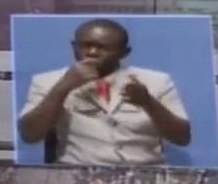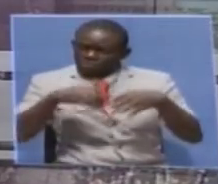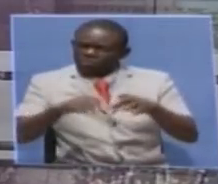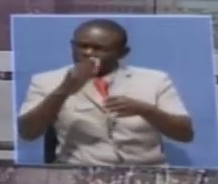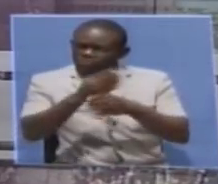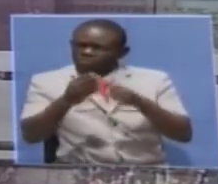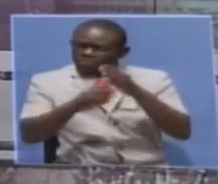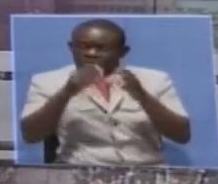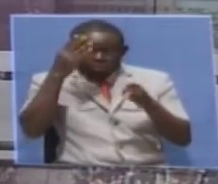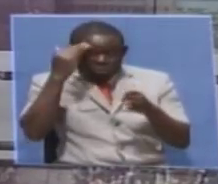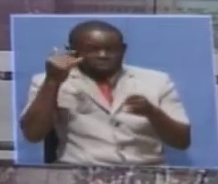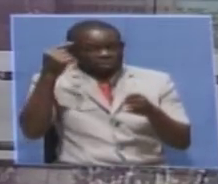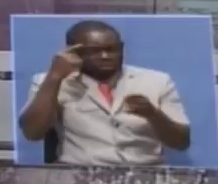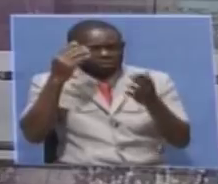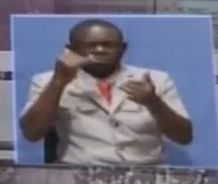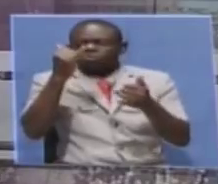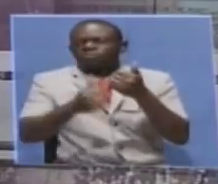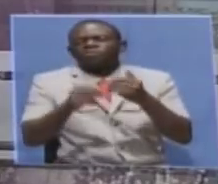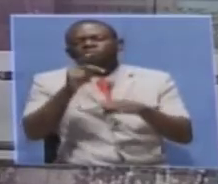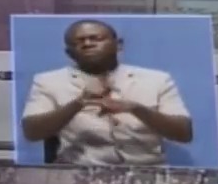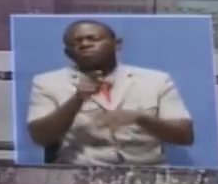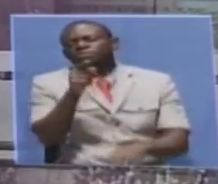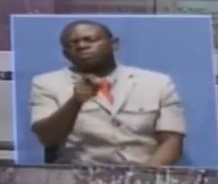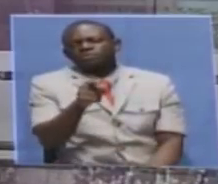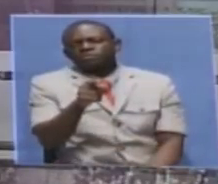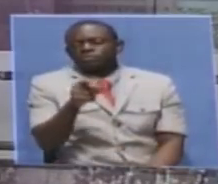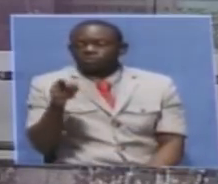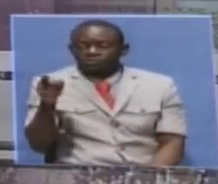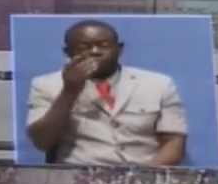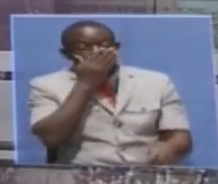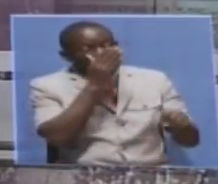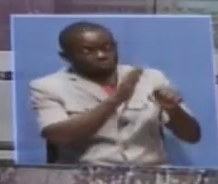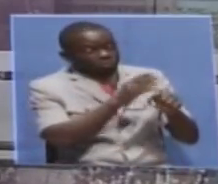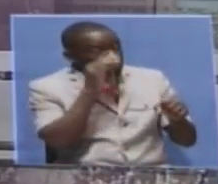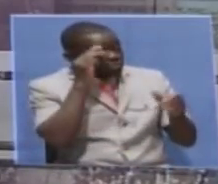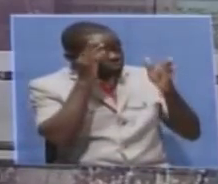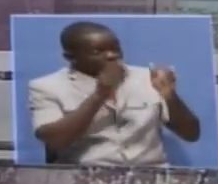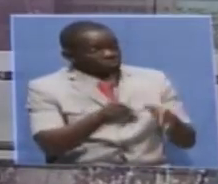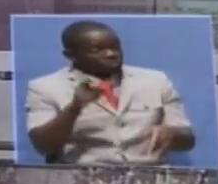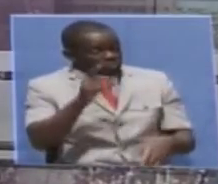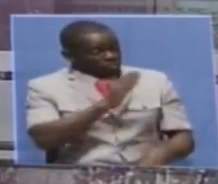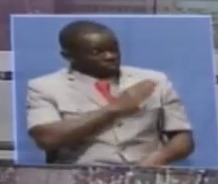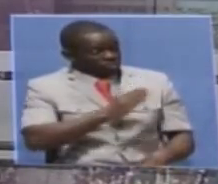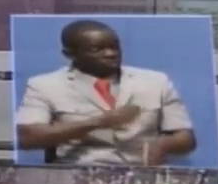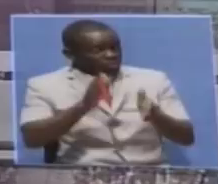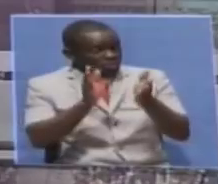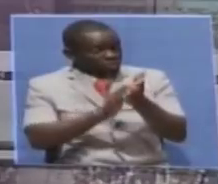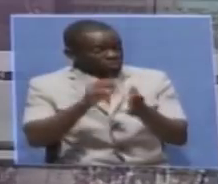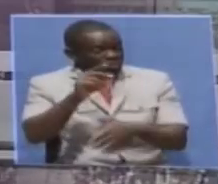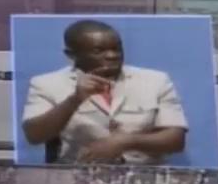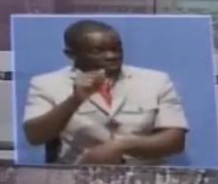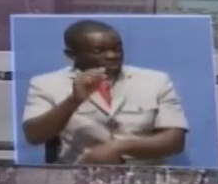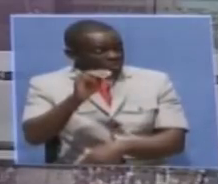projects. And Mr. Lee assured the minister that works on the project will resume. He explained that he has 5 projects